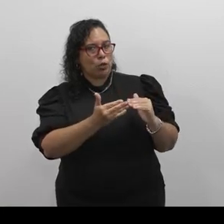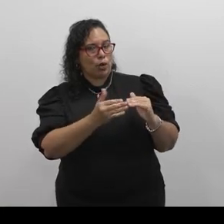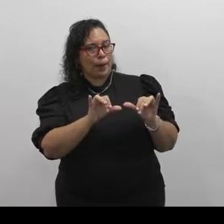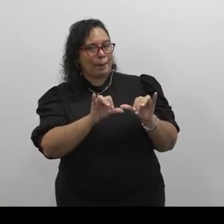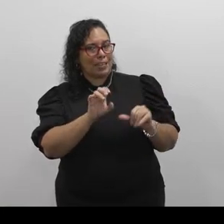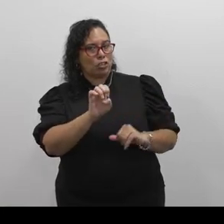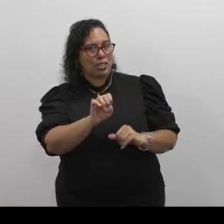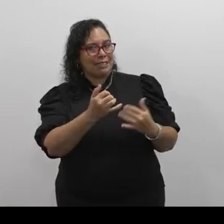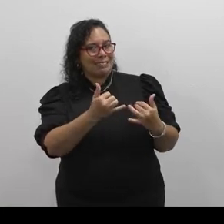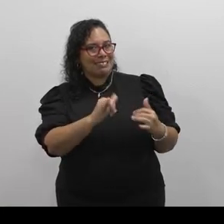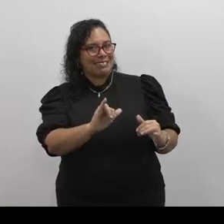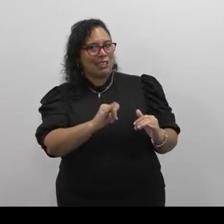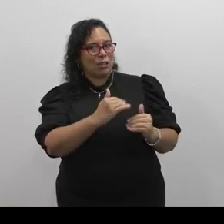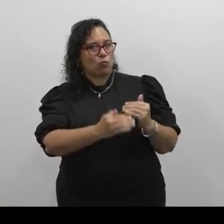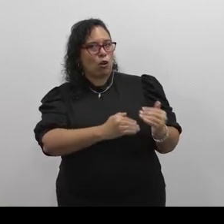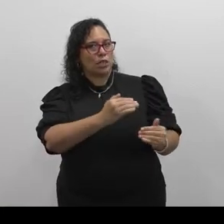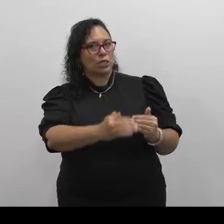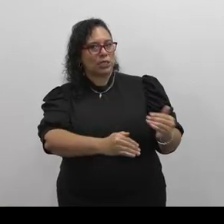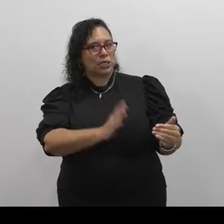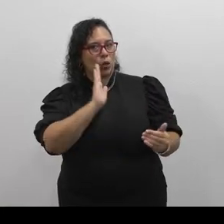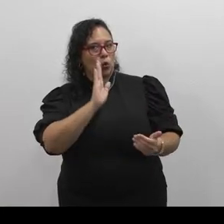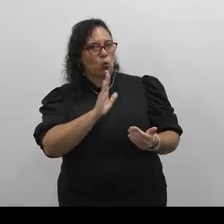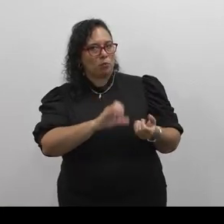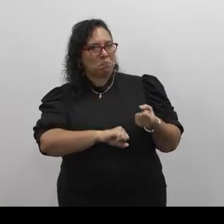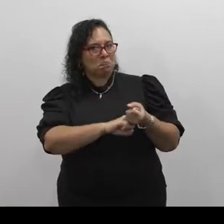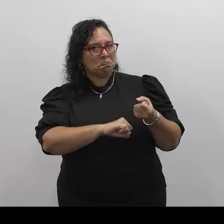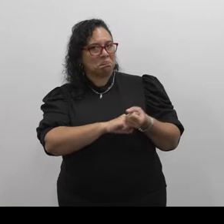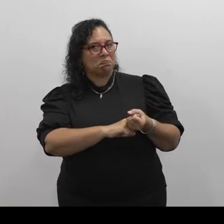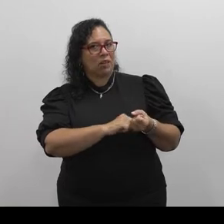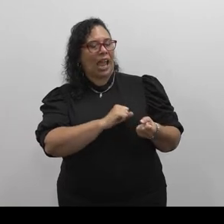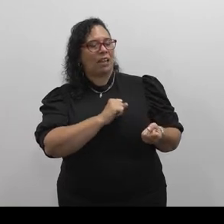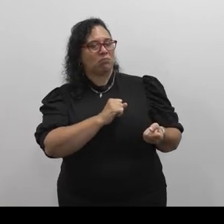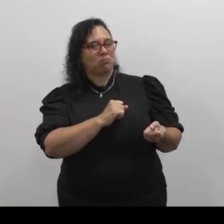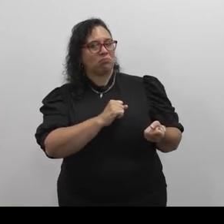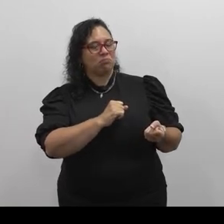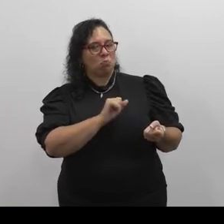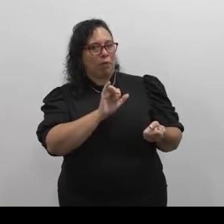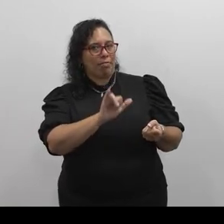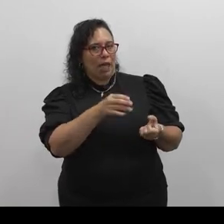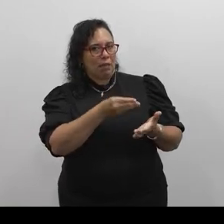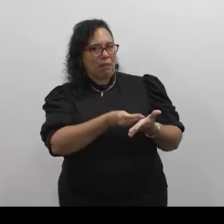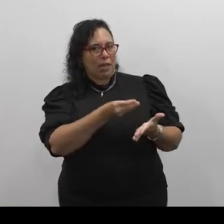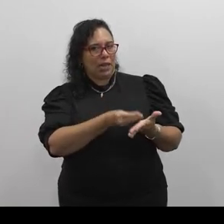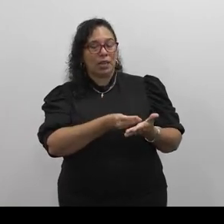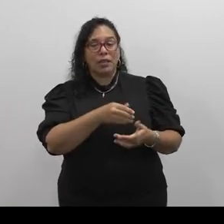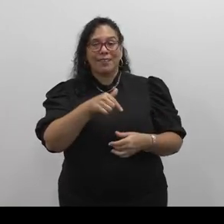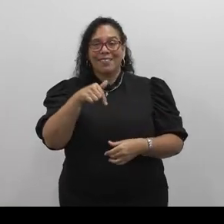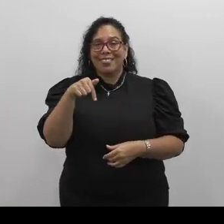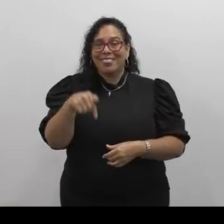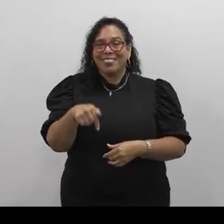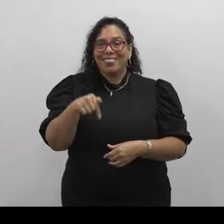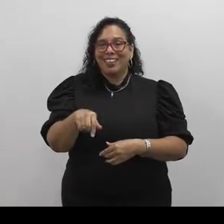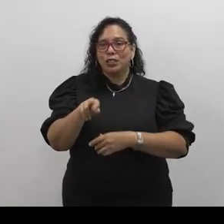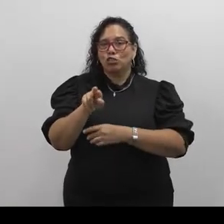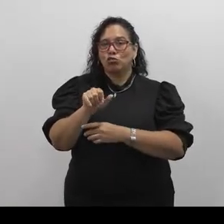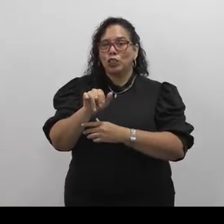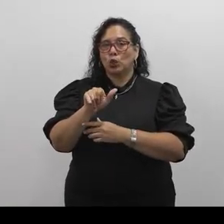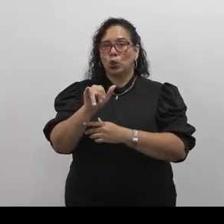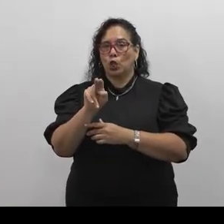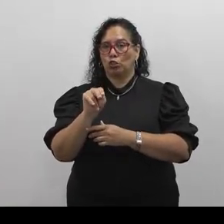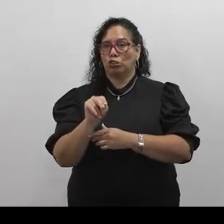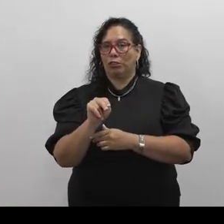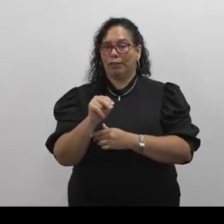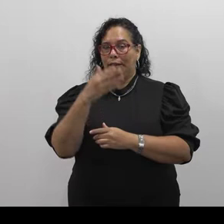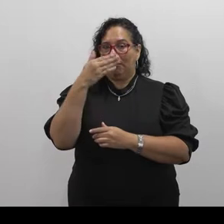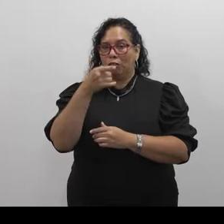E are still in process and will be funded and executed with Measure E. So this resolution in front of you is